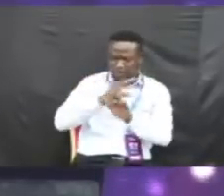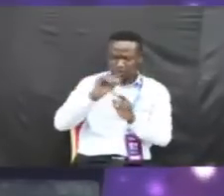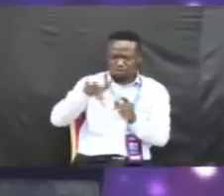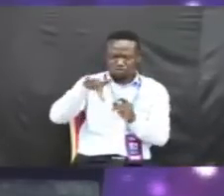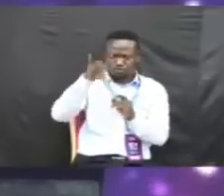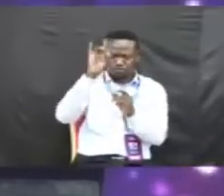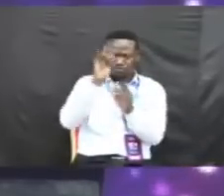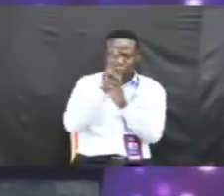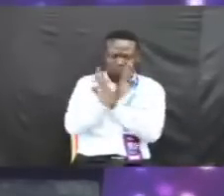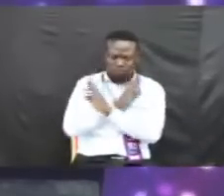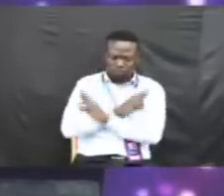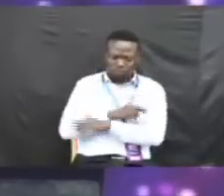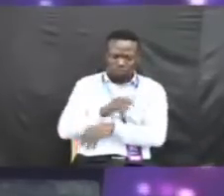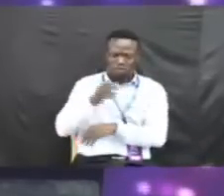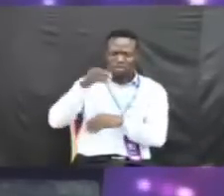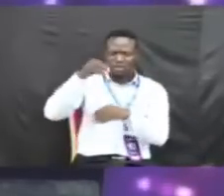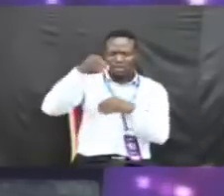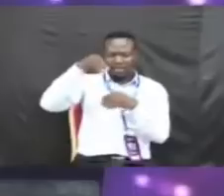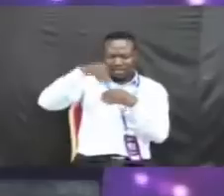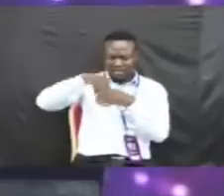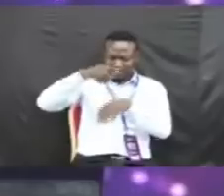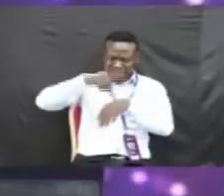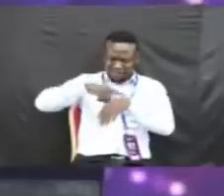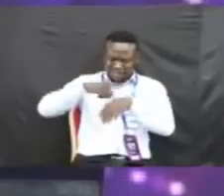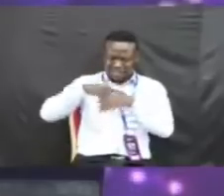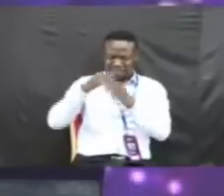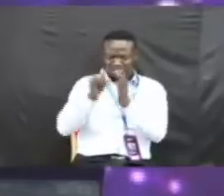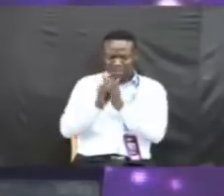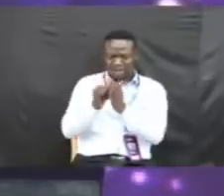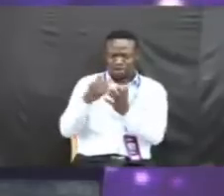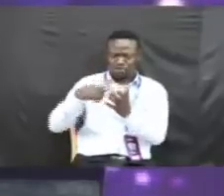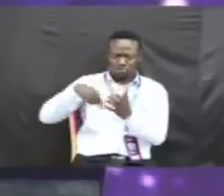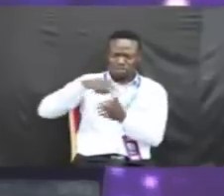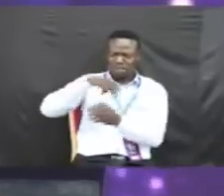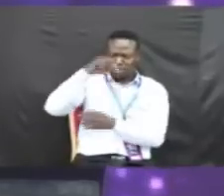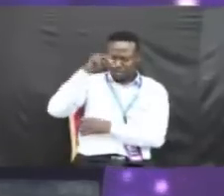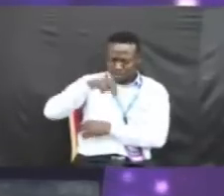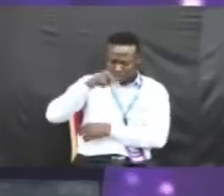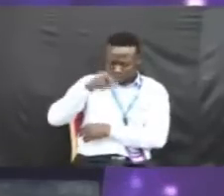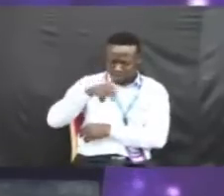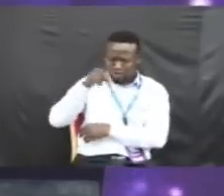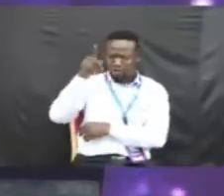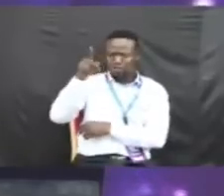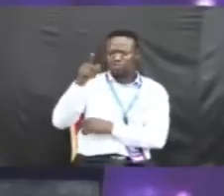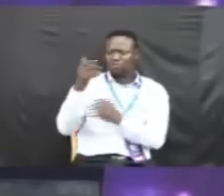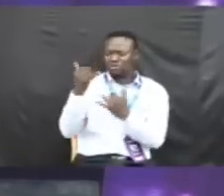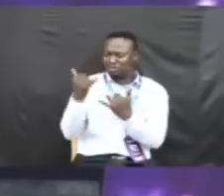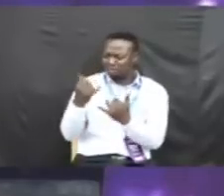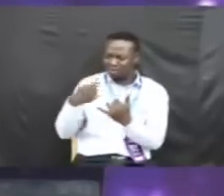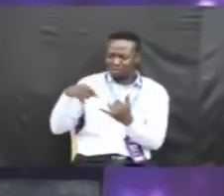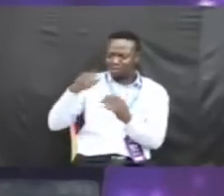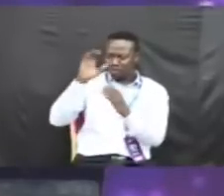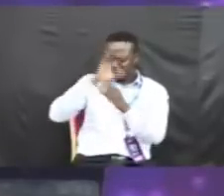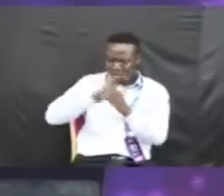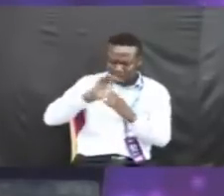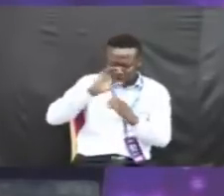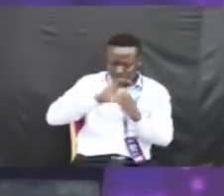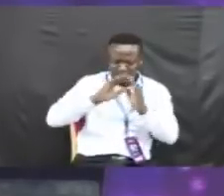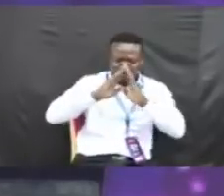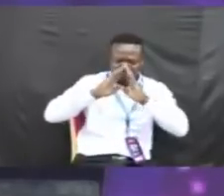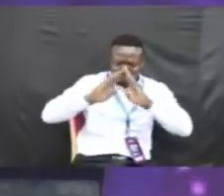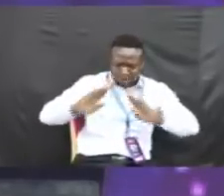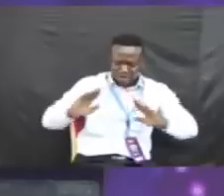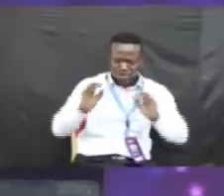find grace in time of this need. In times of this need that we are seeking peace.